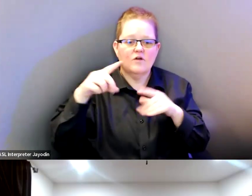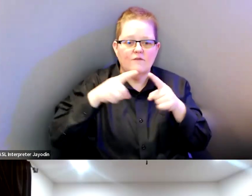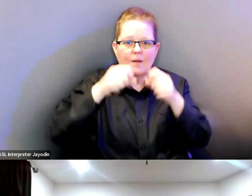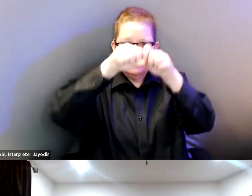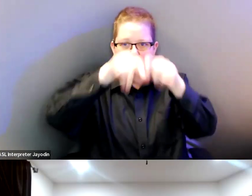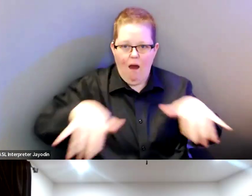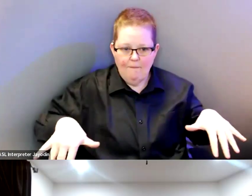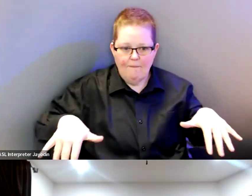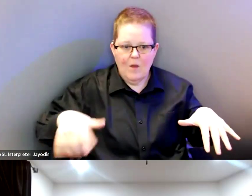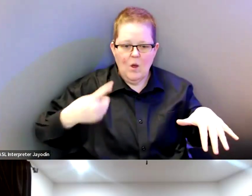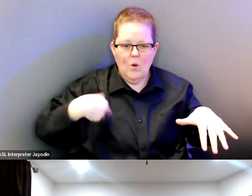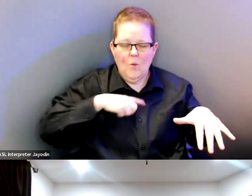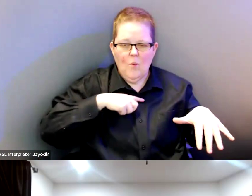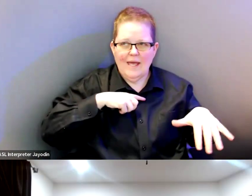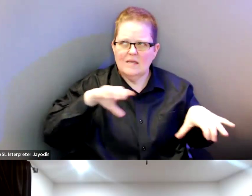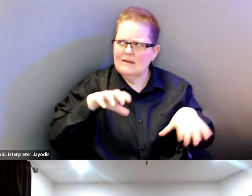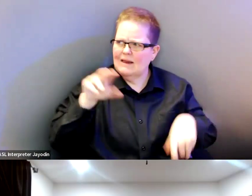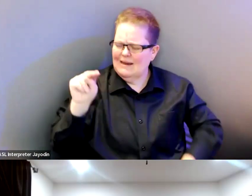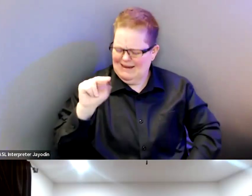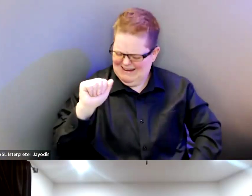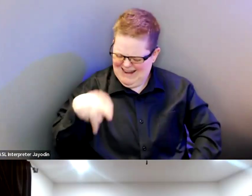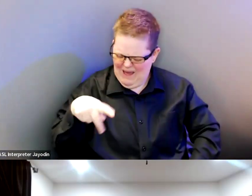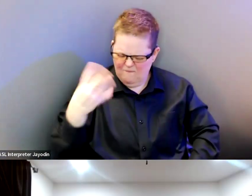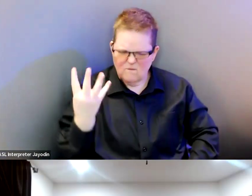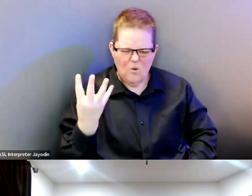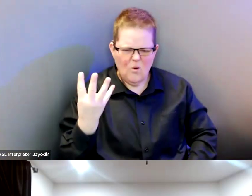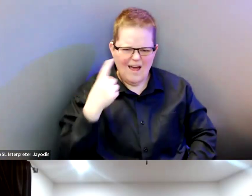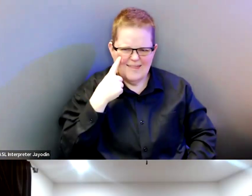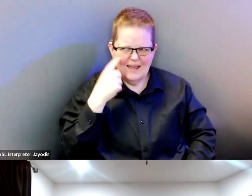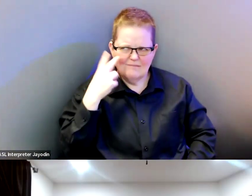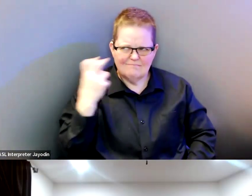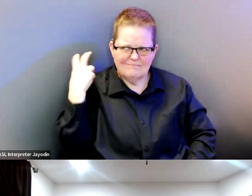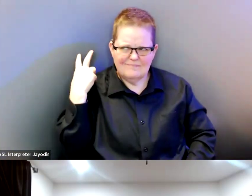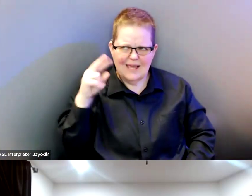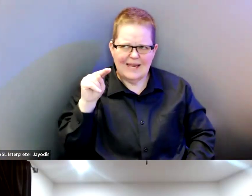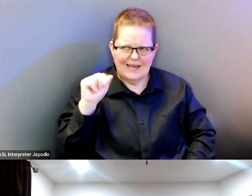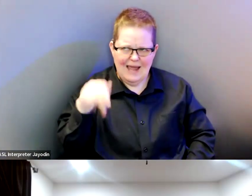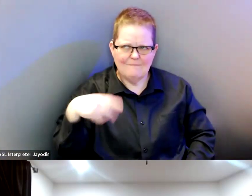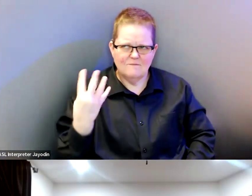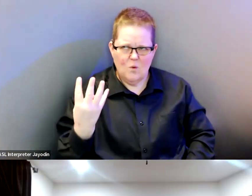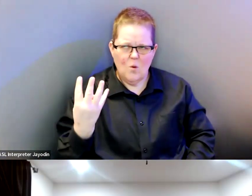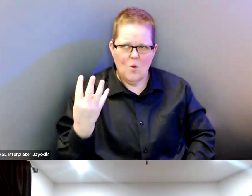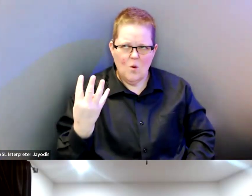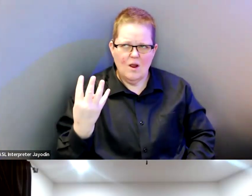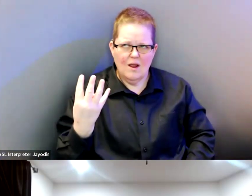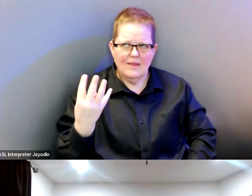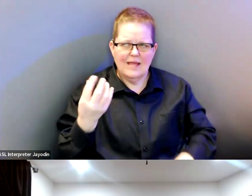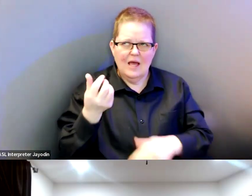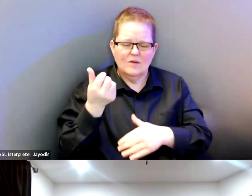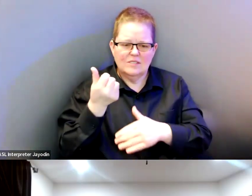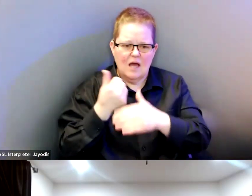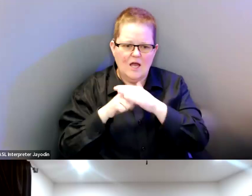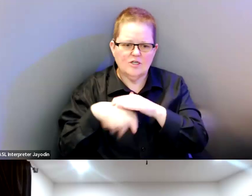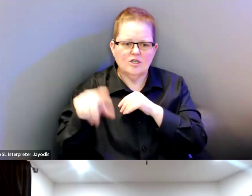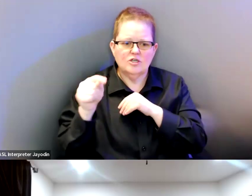NAP, I think it was a NAP 4, that was under the Trump administration,